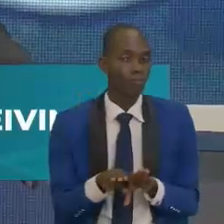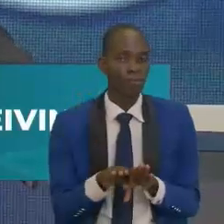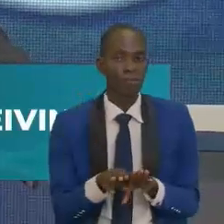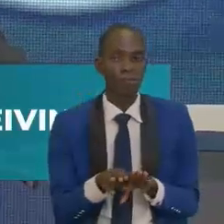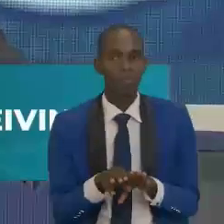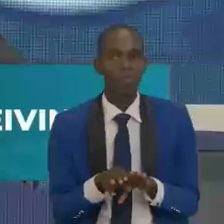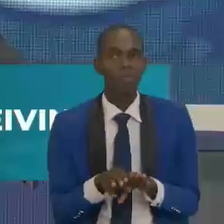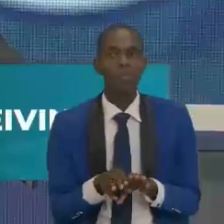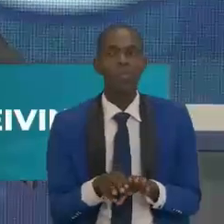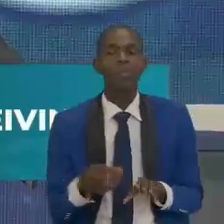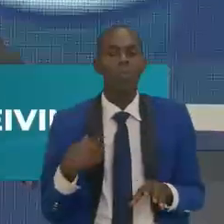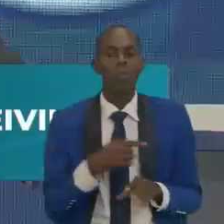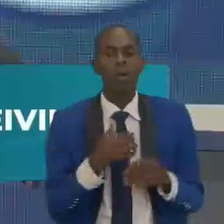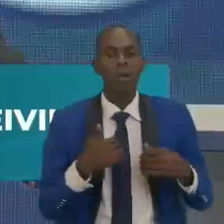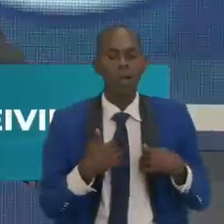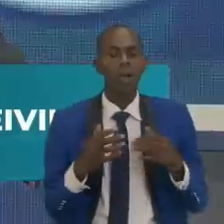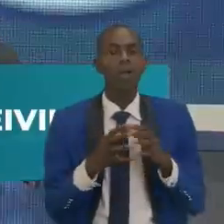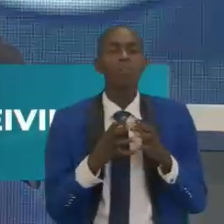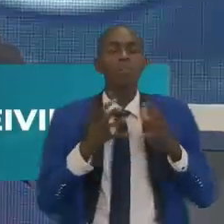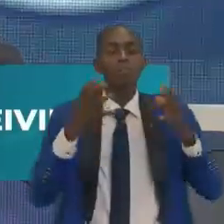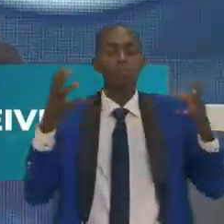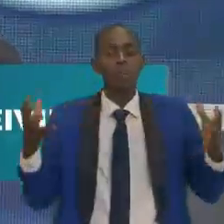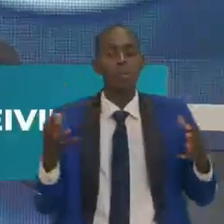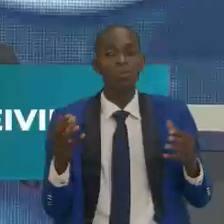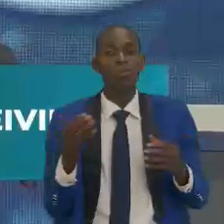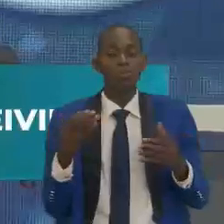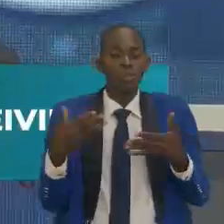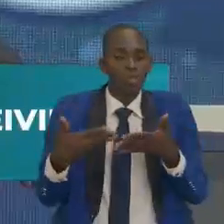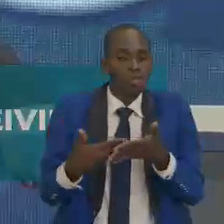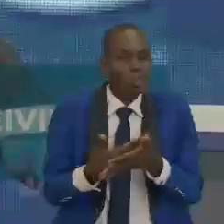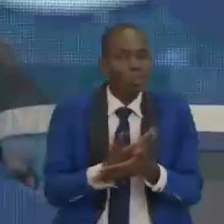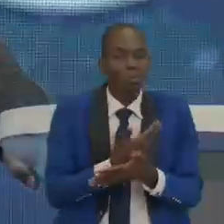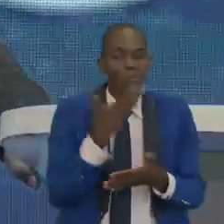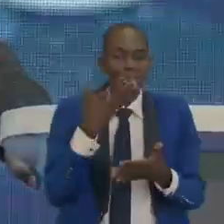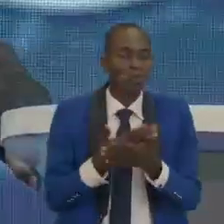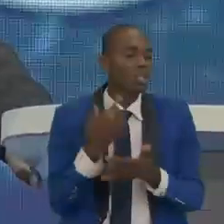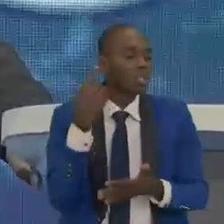we have abundance of spare ears, brand new in heaven.